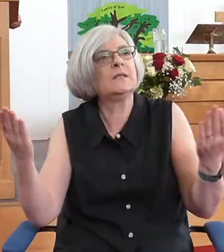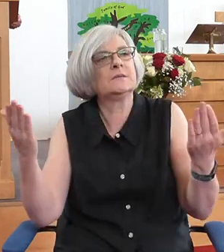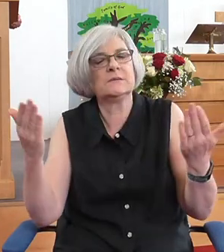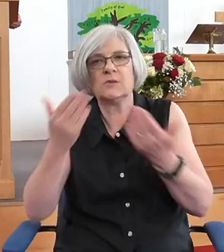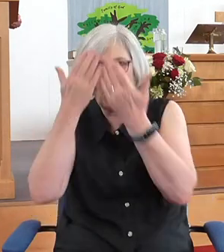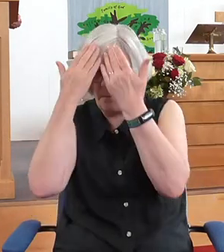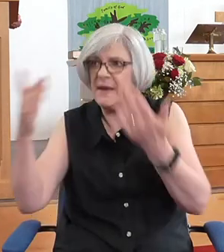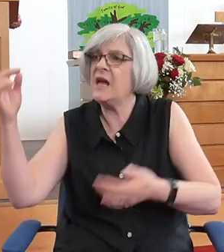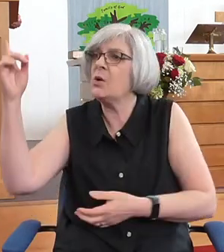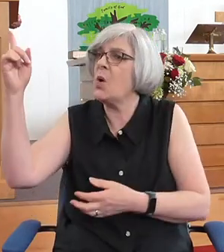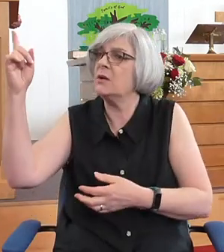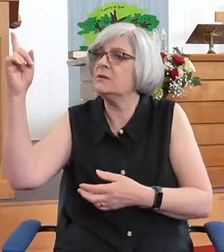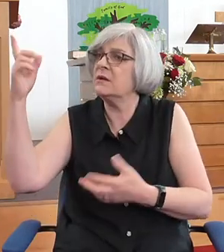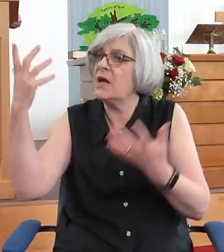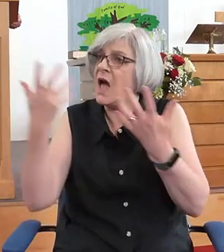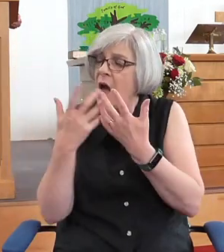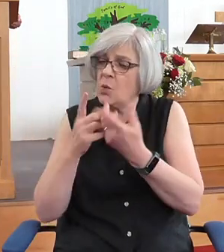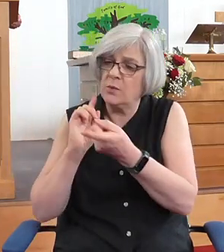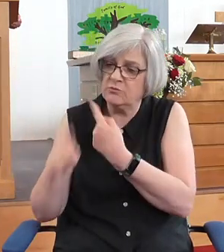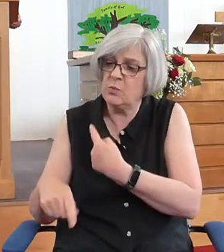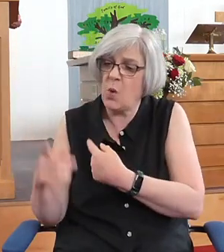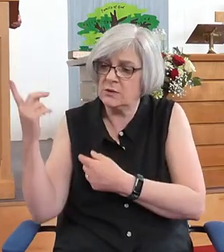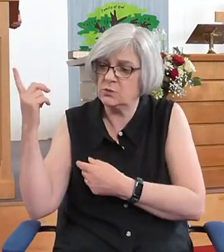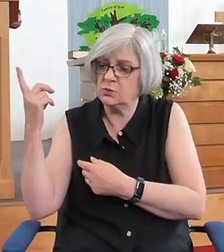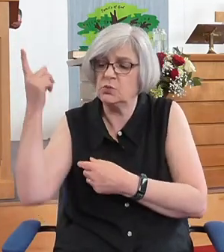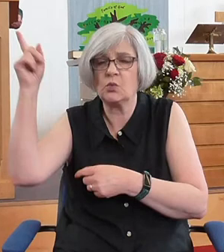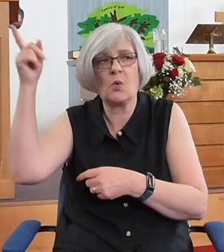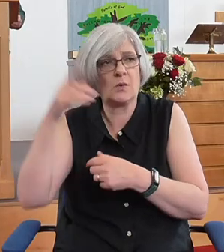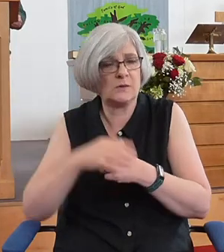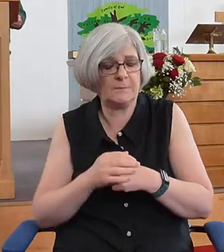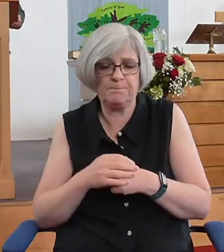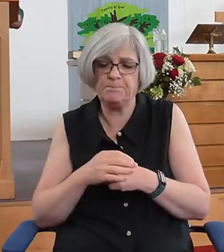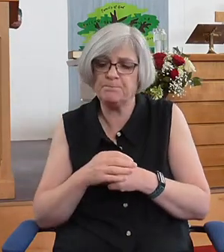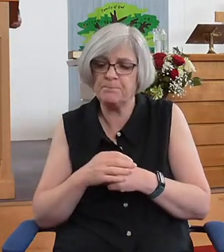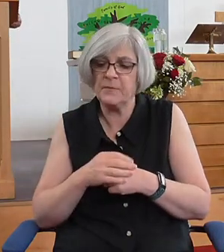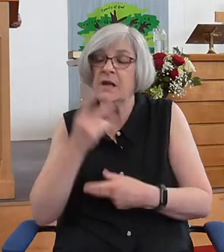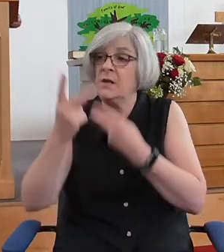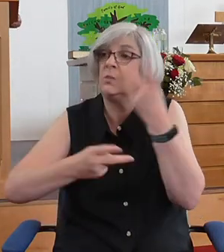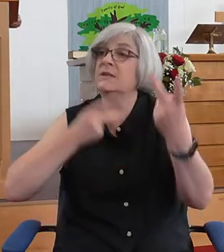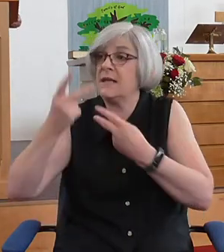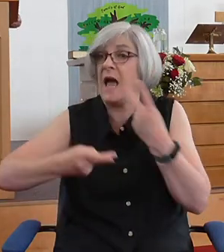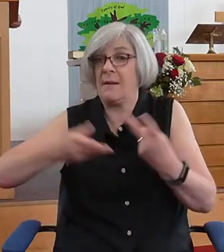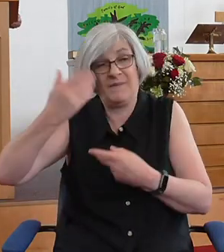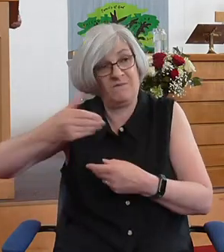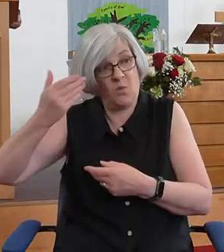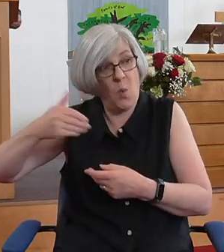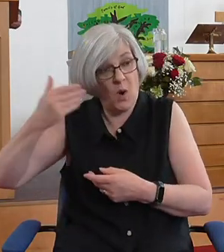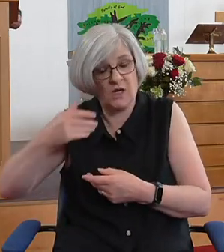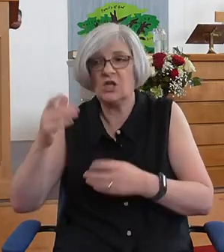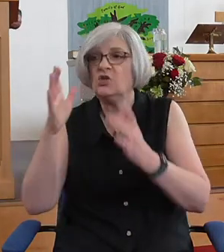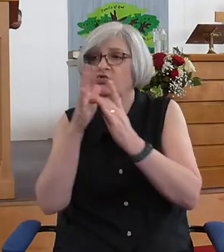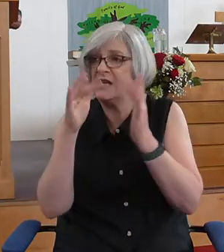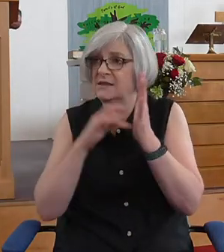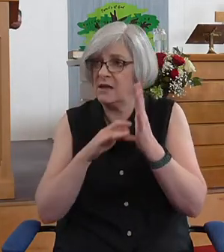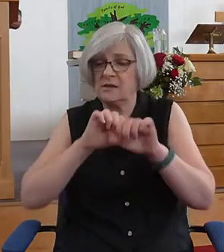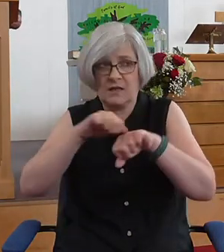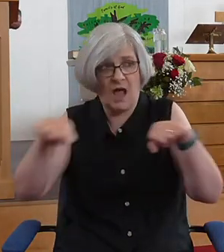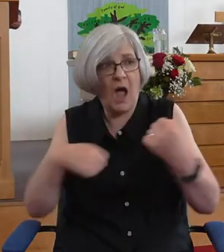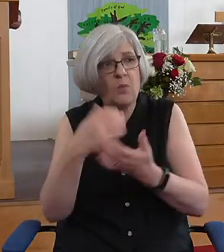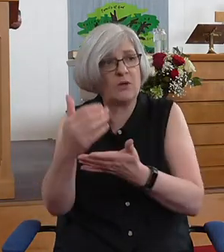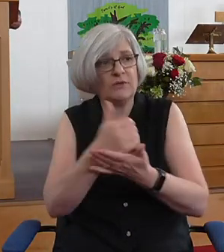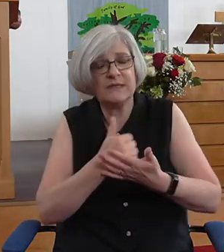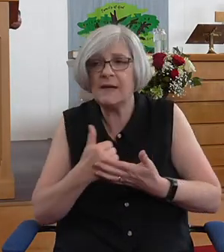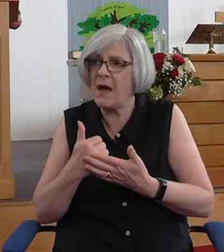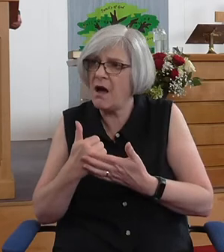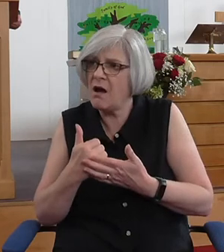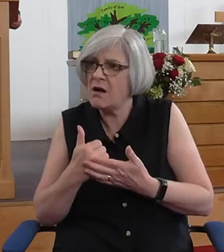God. How do we respond to him? As we sang, Jesus is our Redeemer. Would we